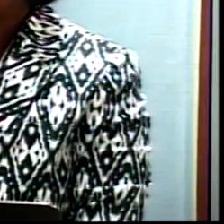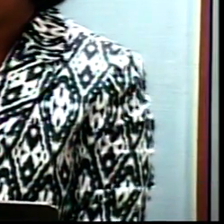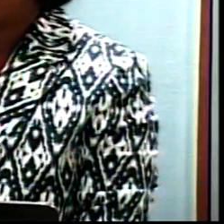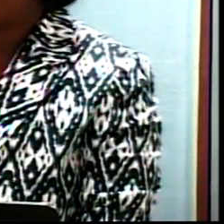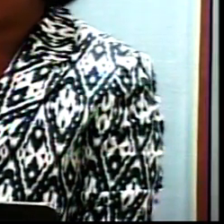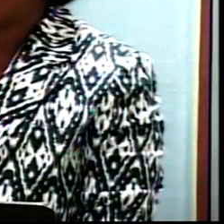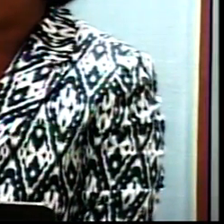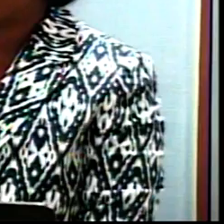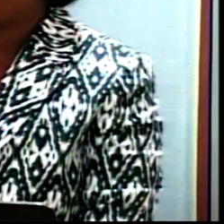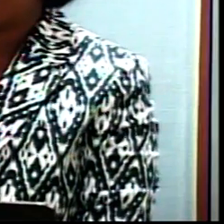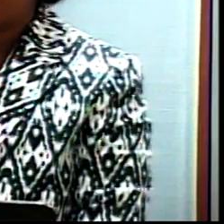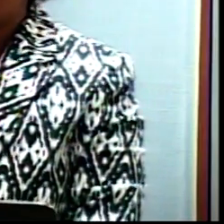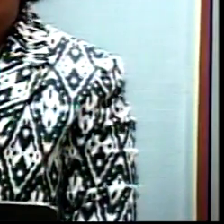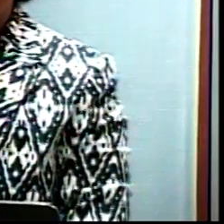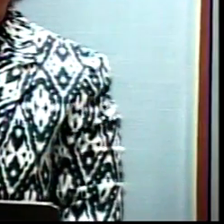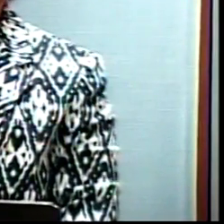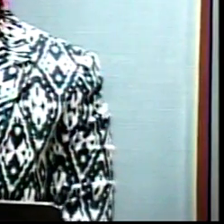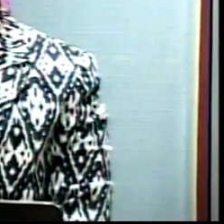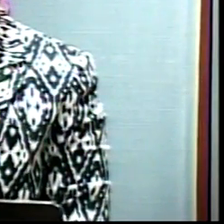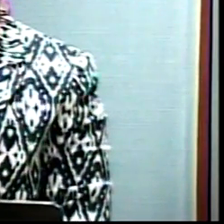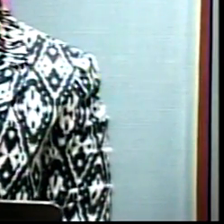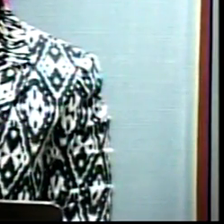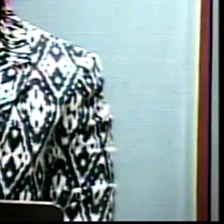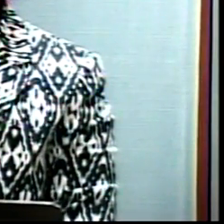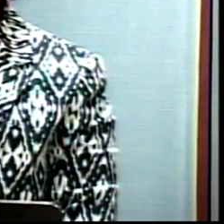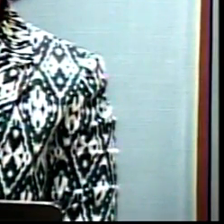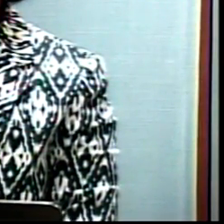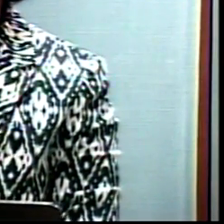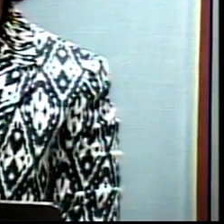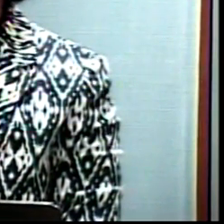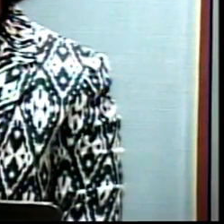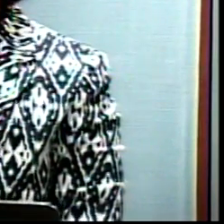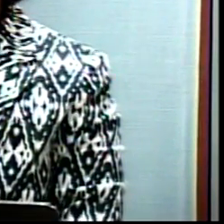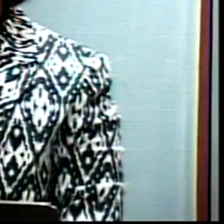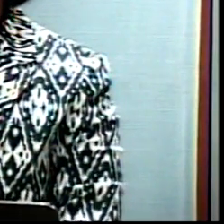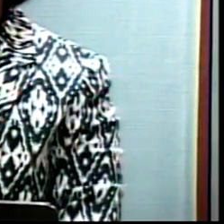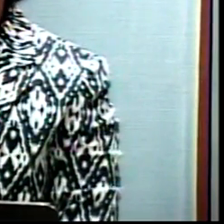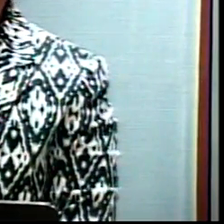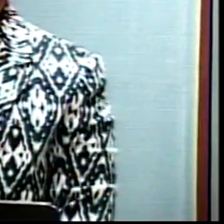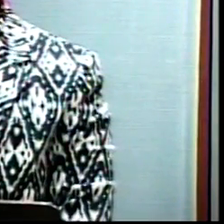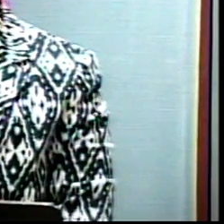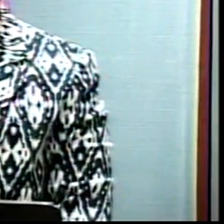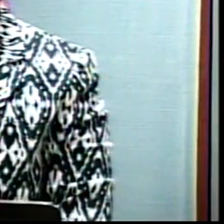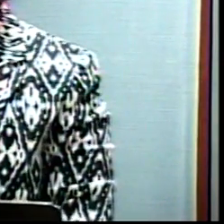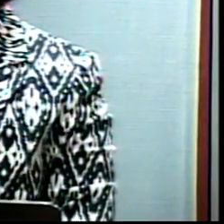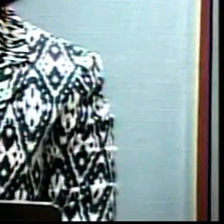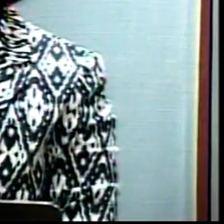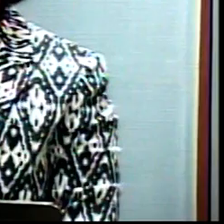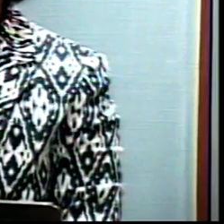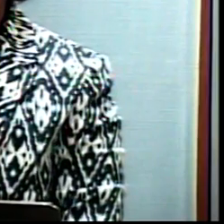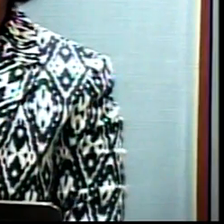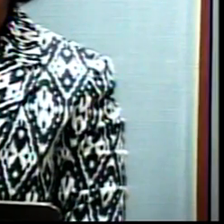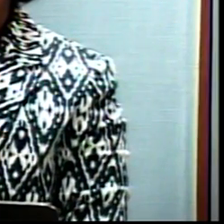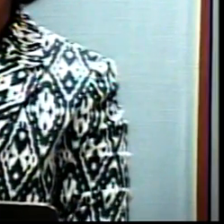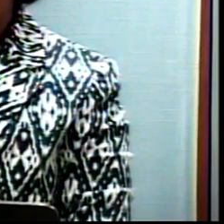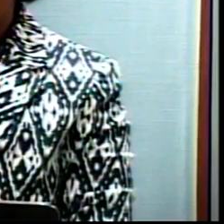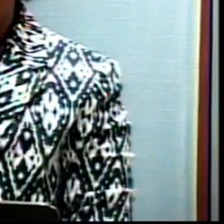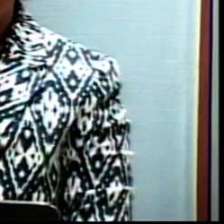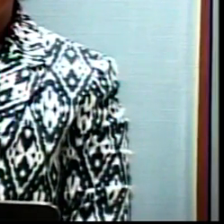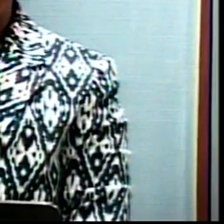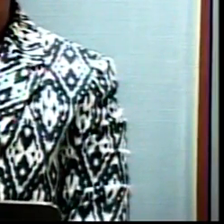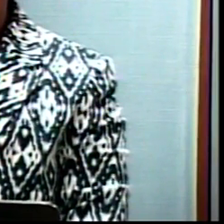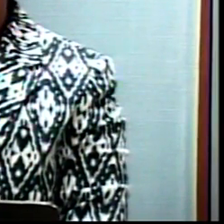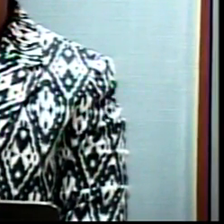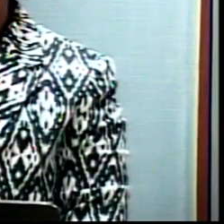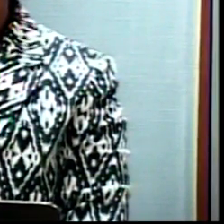the founder of the Hope Trust Fund, Mrs. Alana Hines, who unfortunately could not be here with us to be a part of